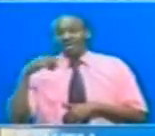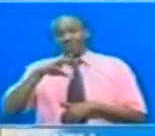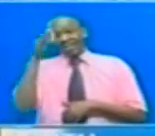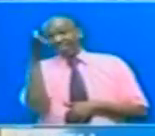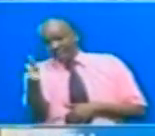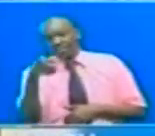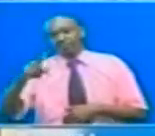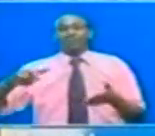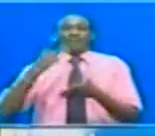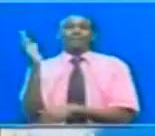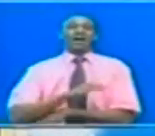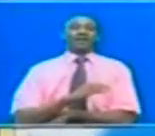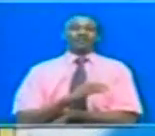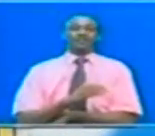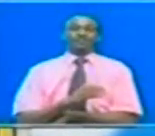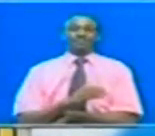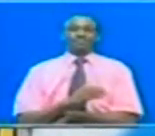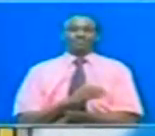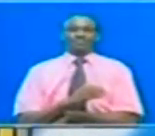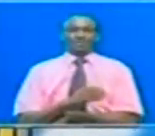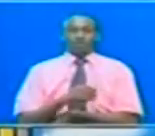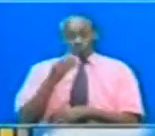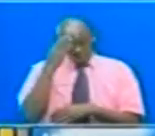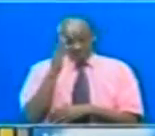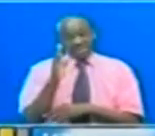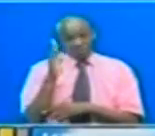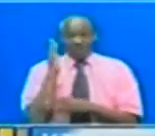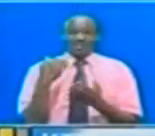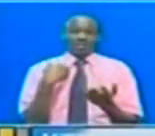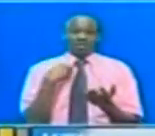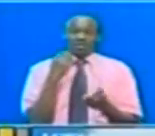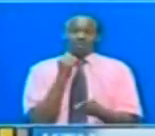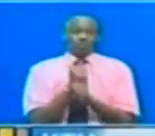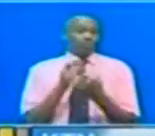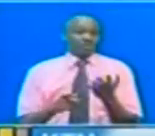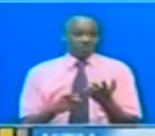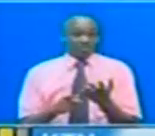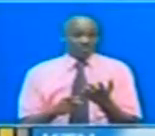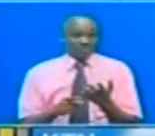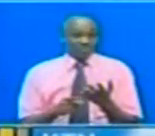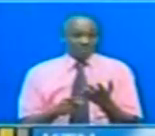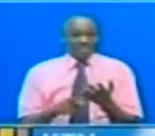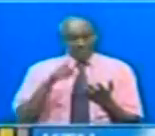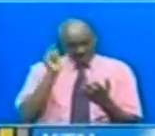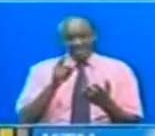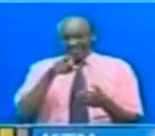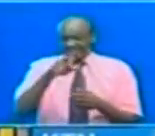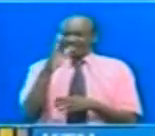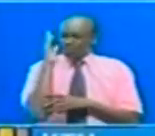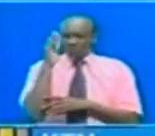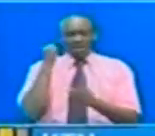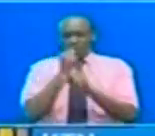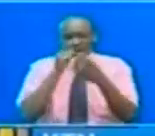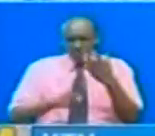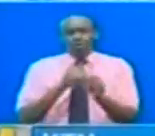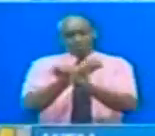them and are held to account. The security law is not supposed to be popular. It is meant to secure the